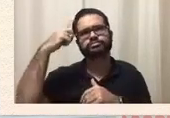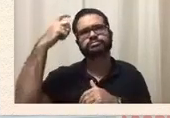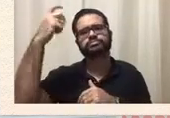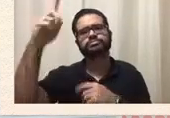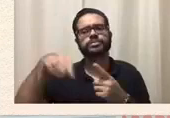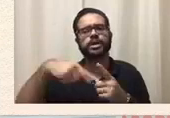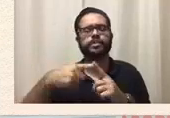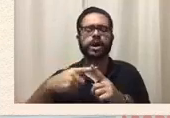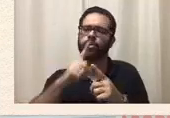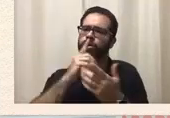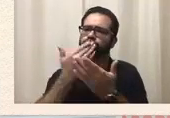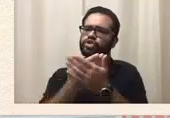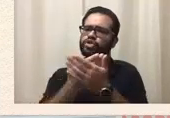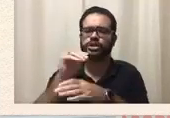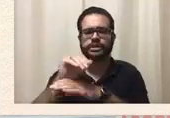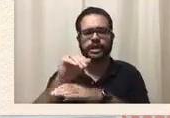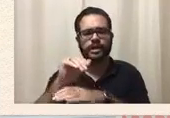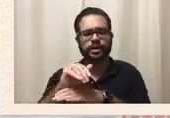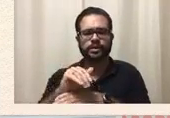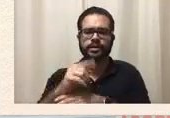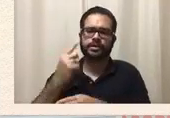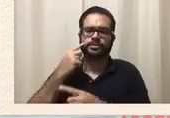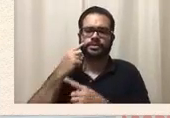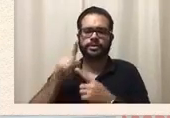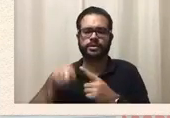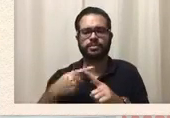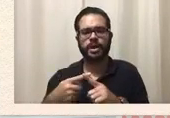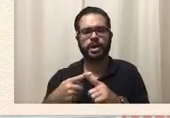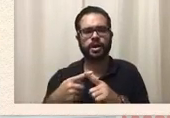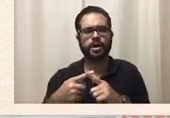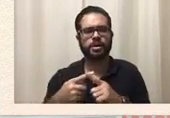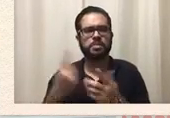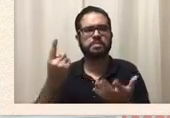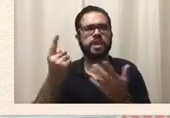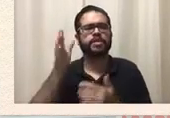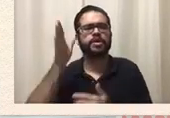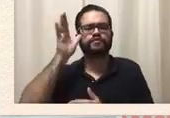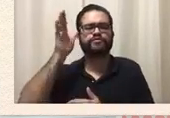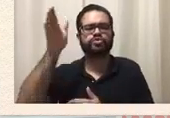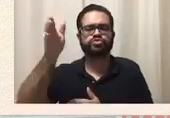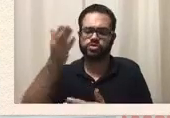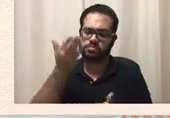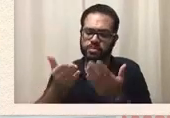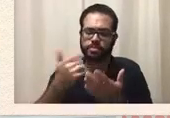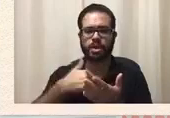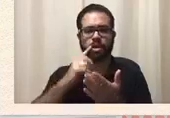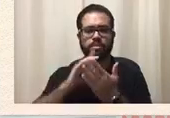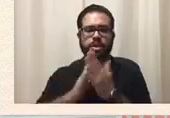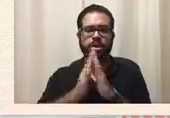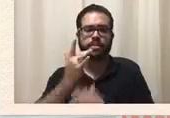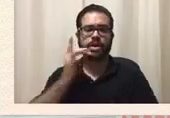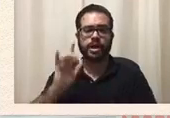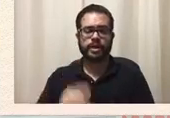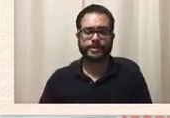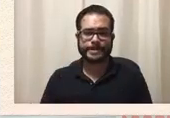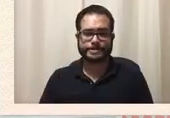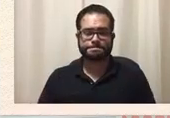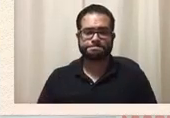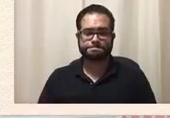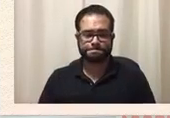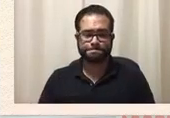thinking about sometime in the future when I might get lucky. The football game and the loss